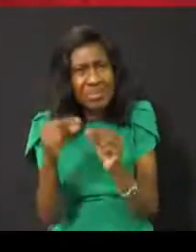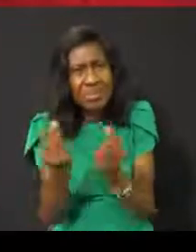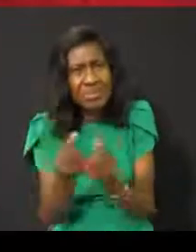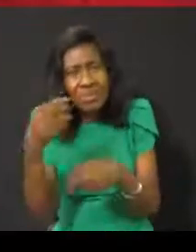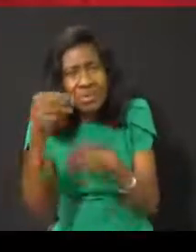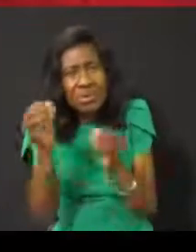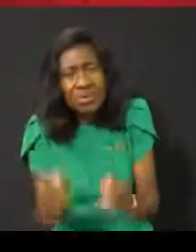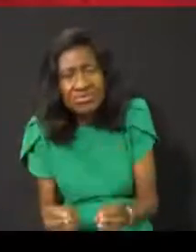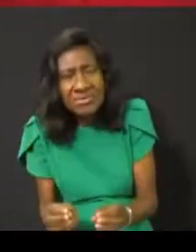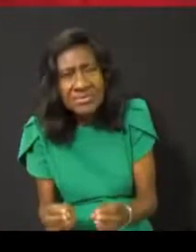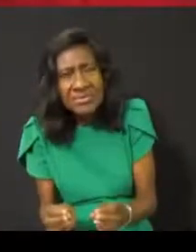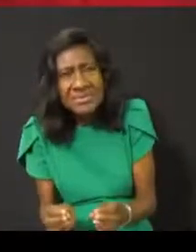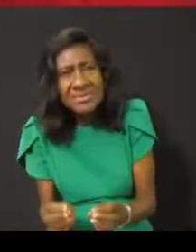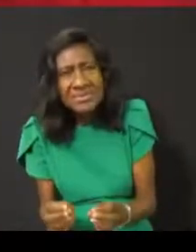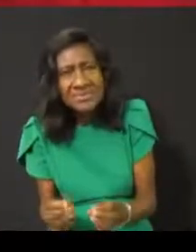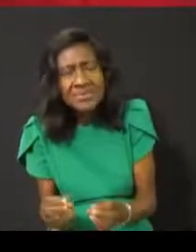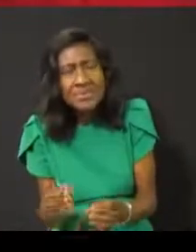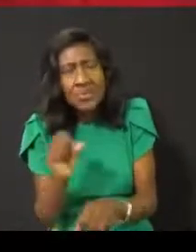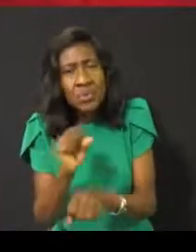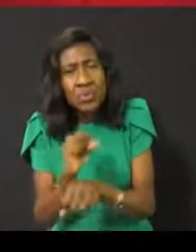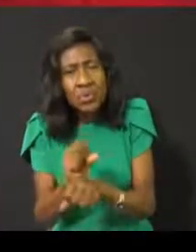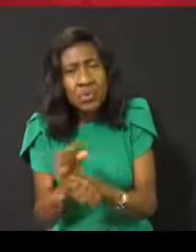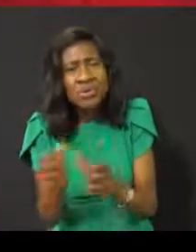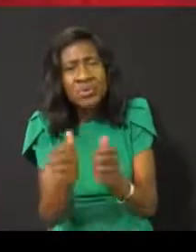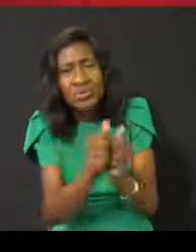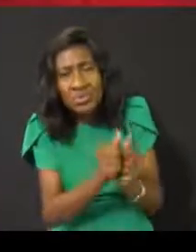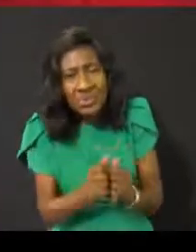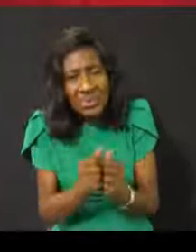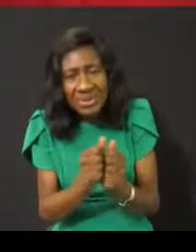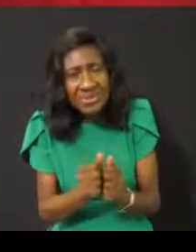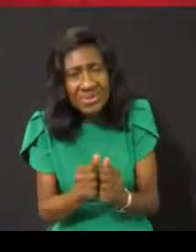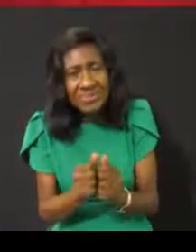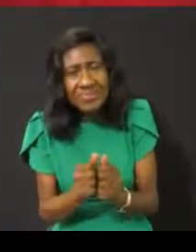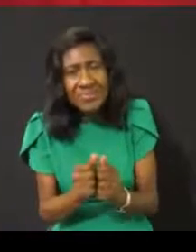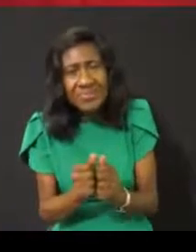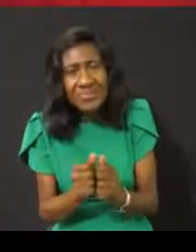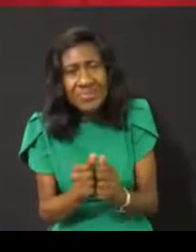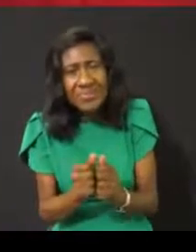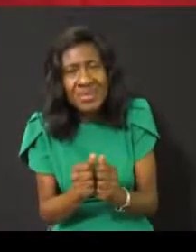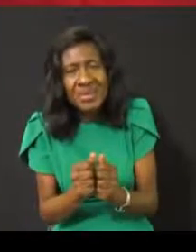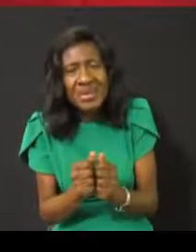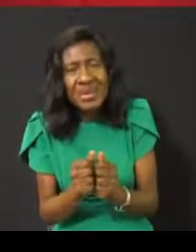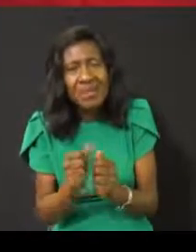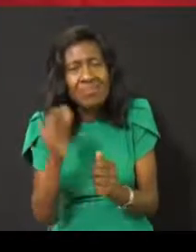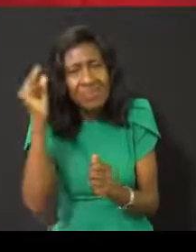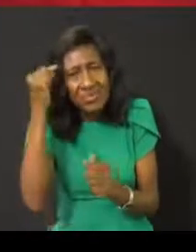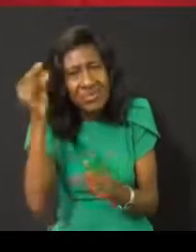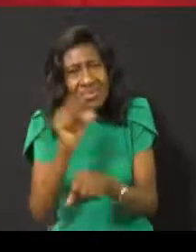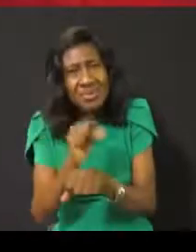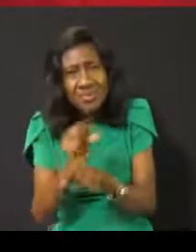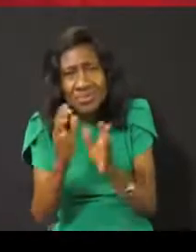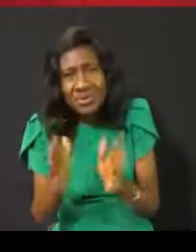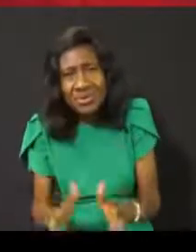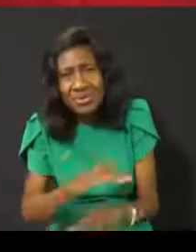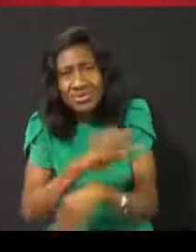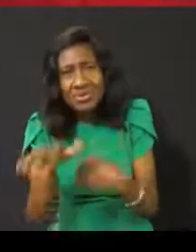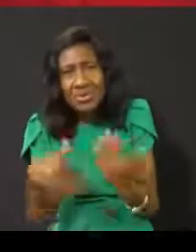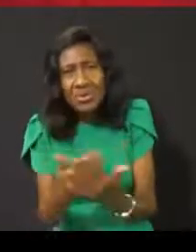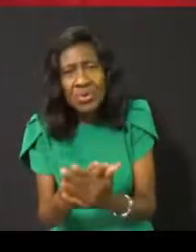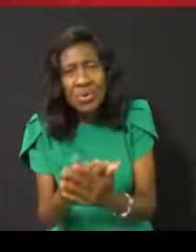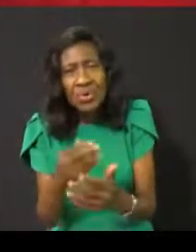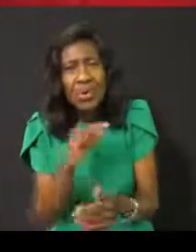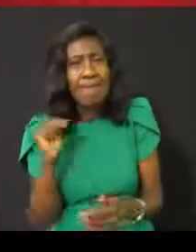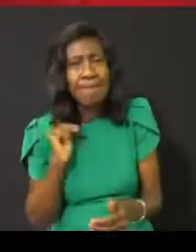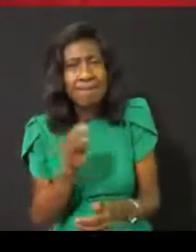secretary. They have been doing some amazing work, working together. The wider civil service, the wider public service, all members of the program